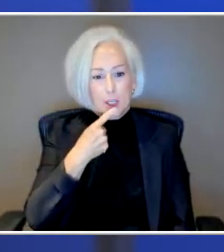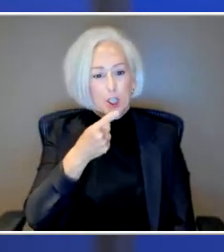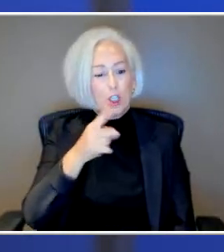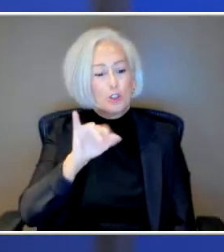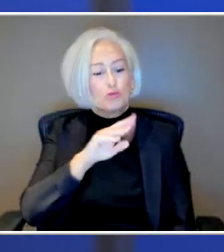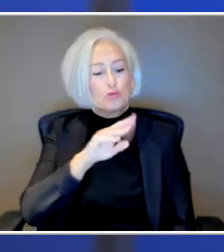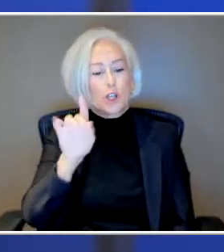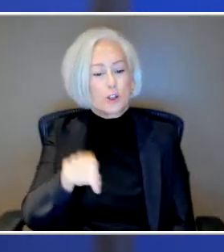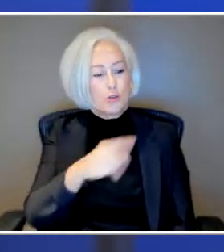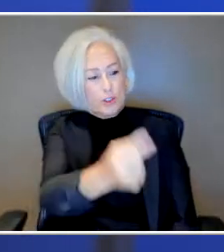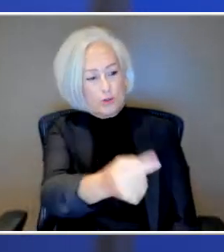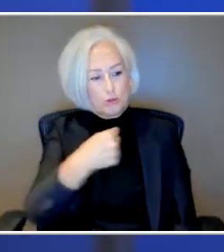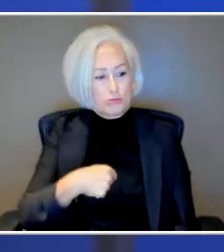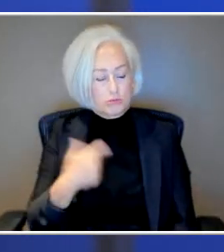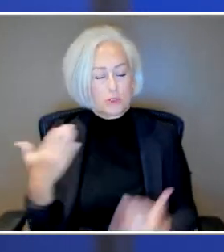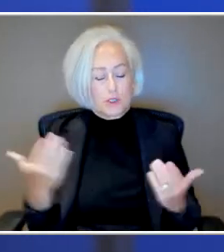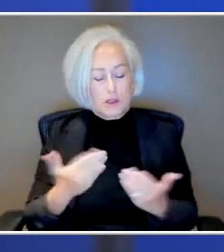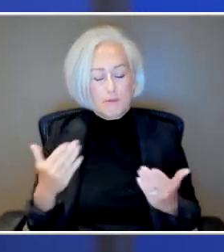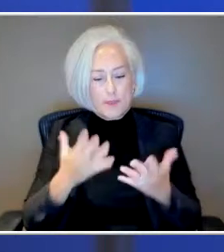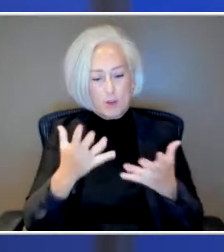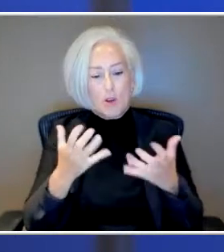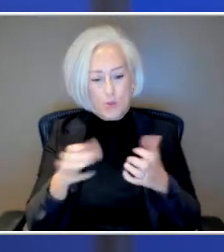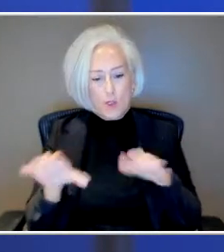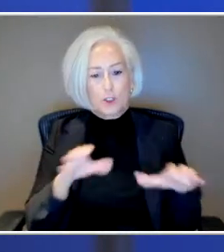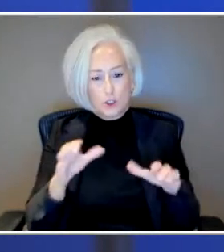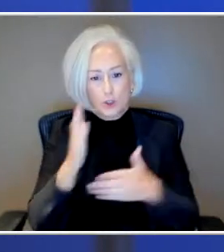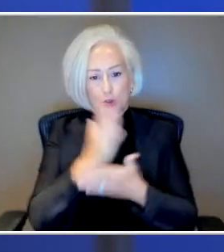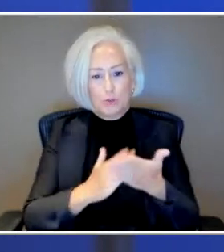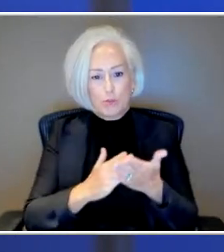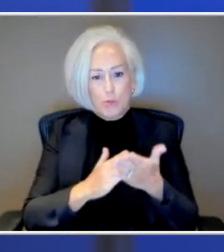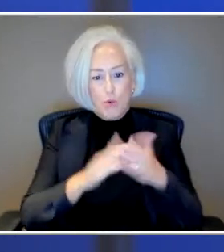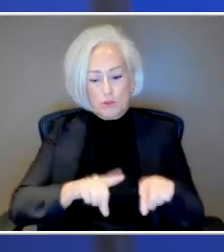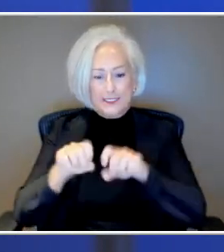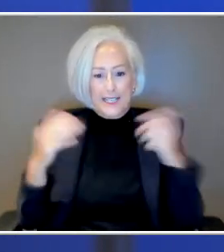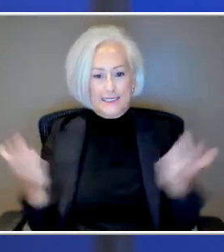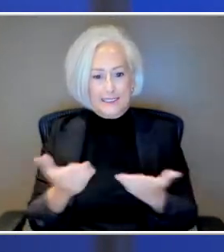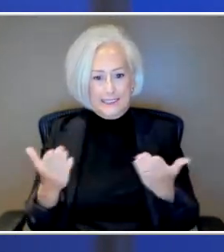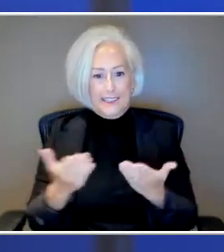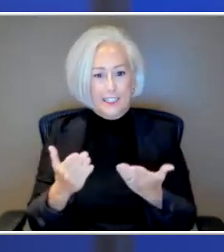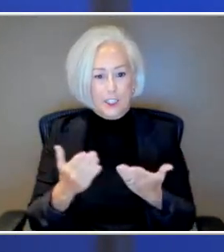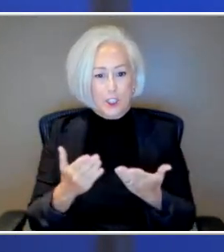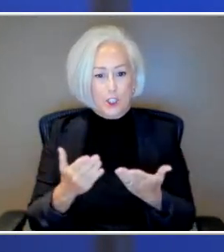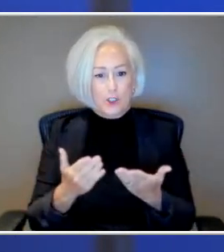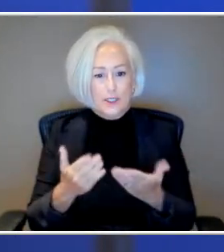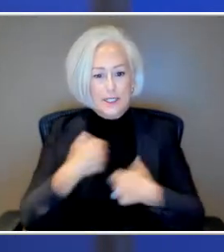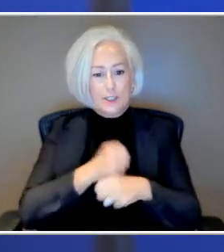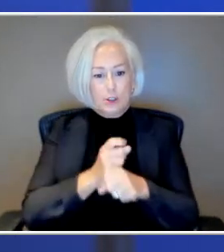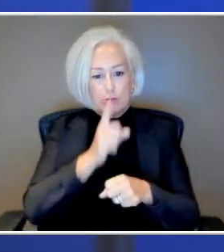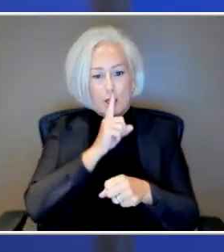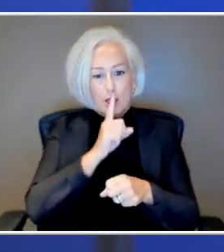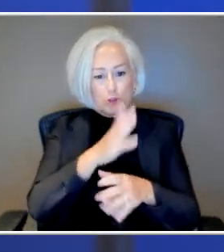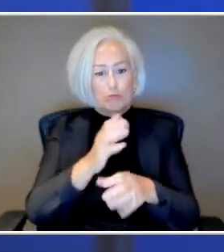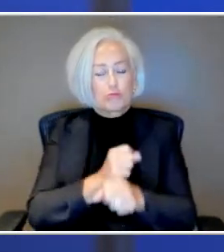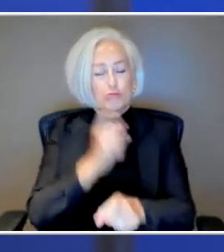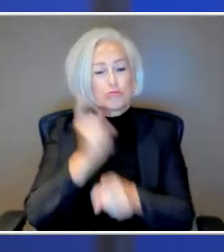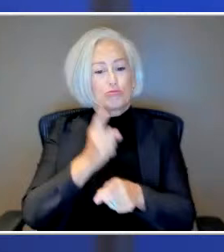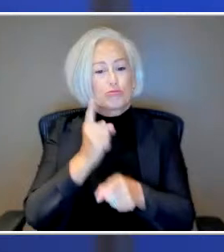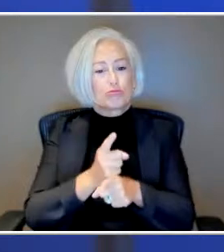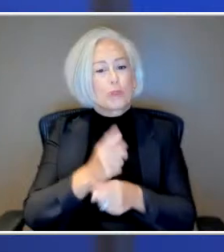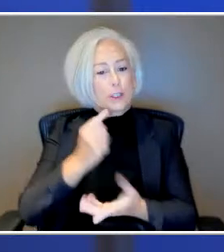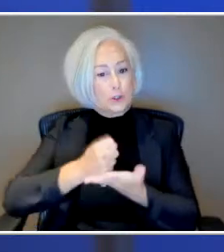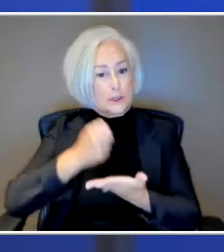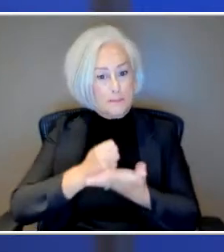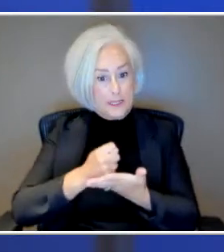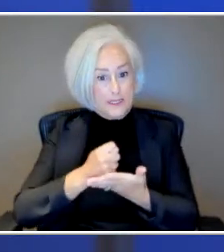you here. I want to do some additional work up here. Just want to make sure she's getting the right treatment." And we know what the power of